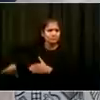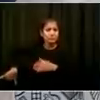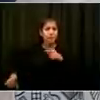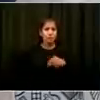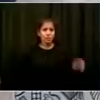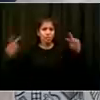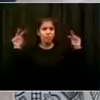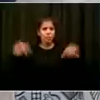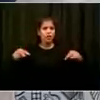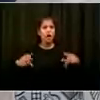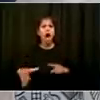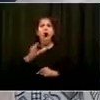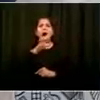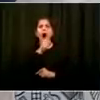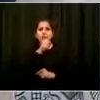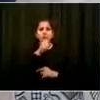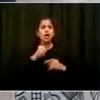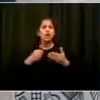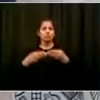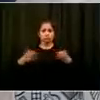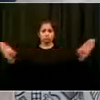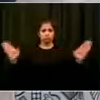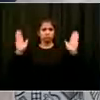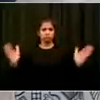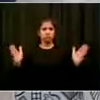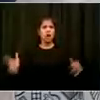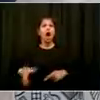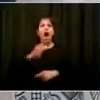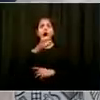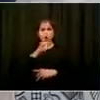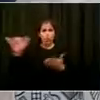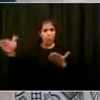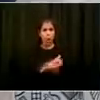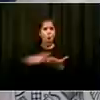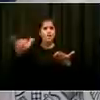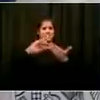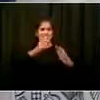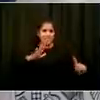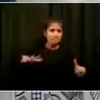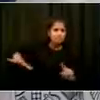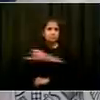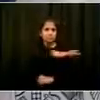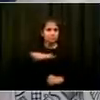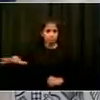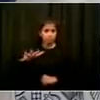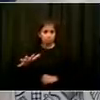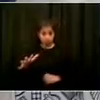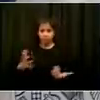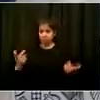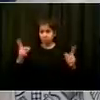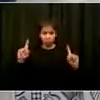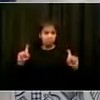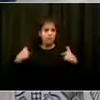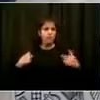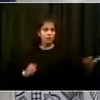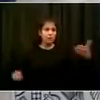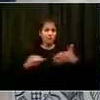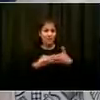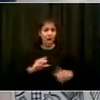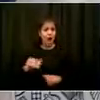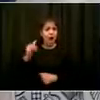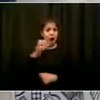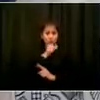the data. The zip code information we provide still has a lot of value because it's directing where we're sending testing, where we're sending